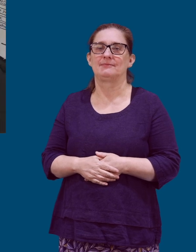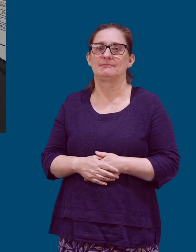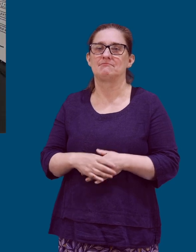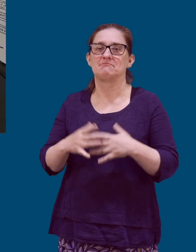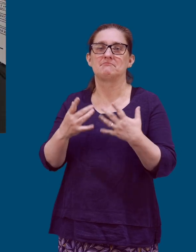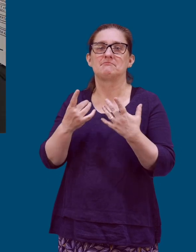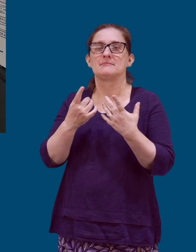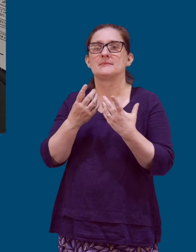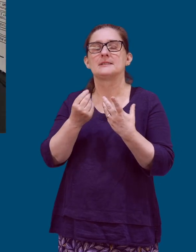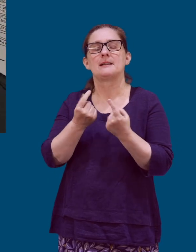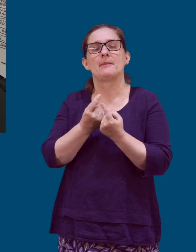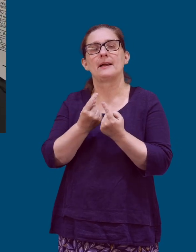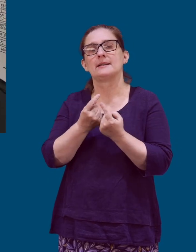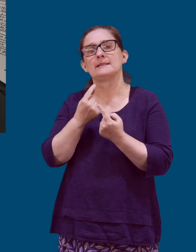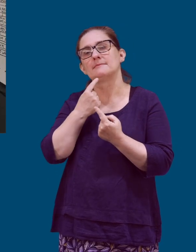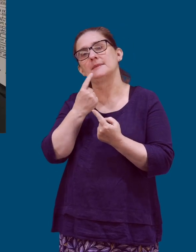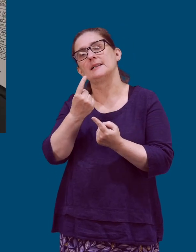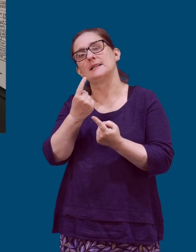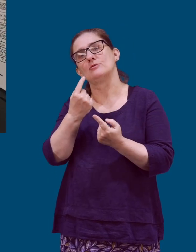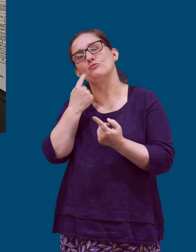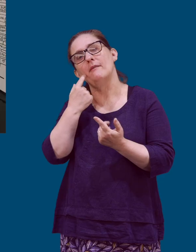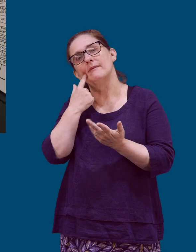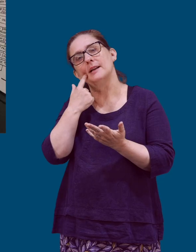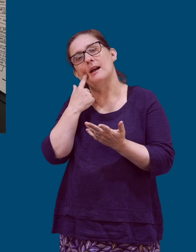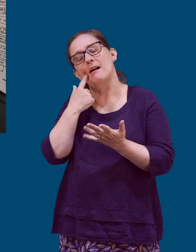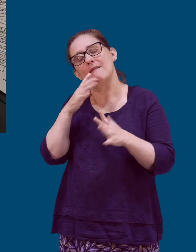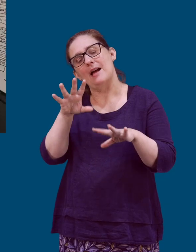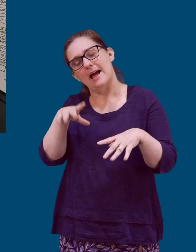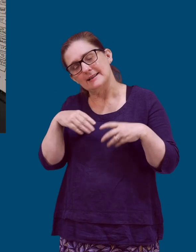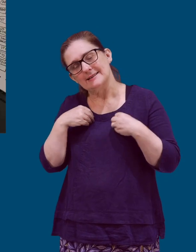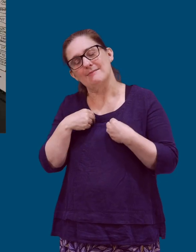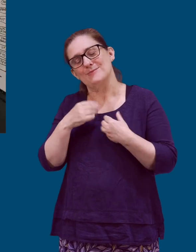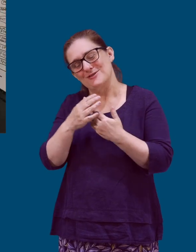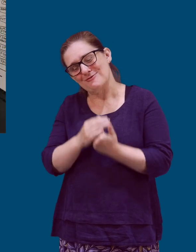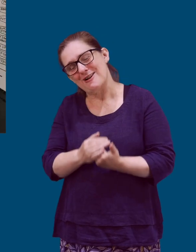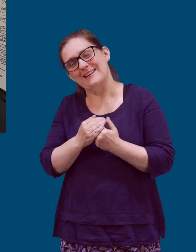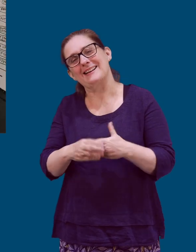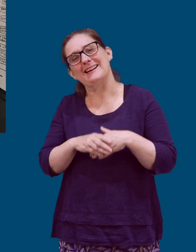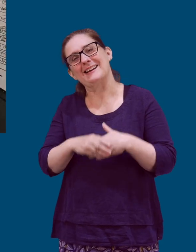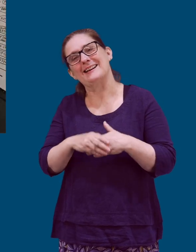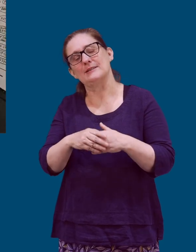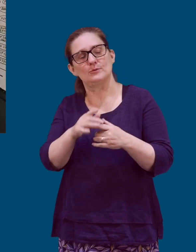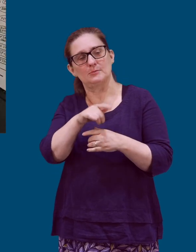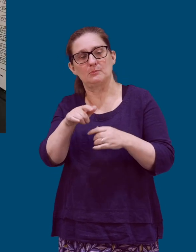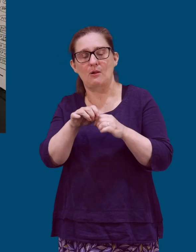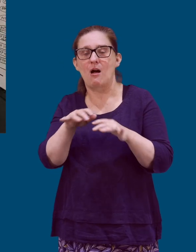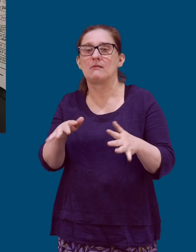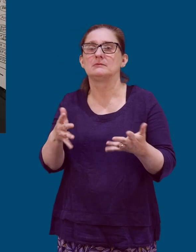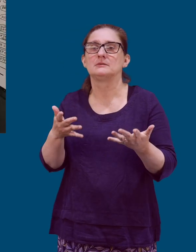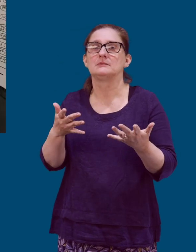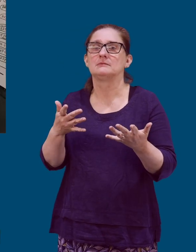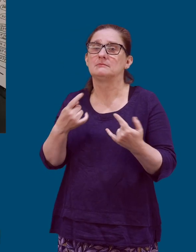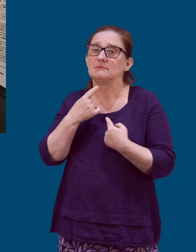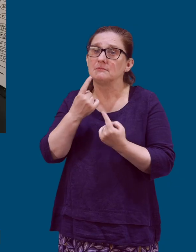Something speaks softly of radical acceptance, a world of friendliness to loss, tells tales